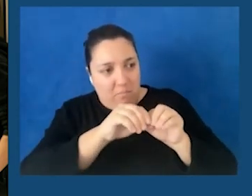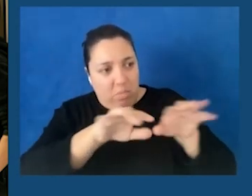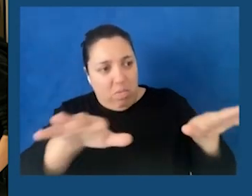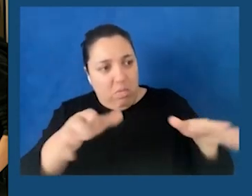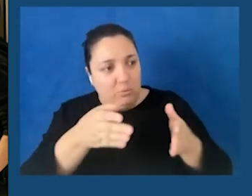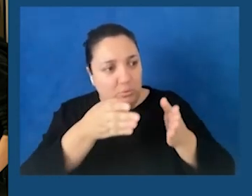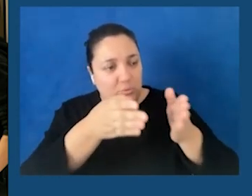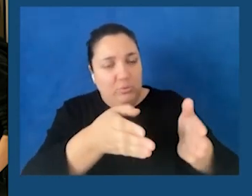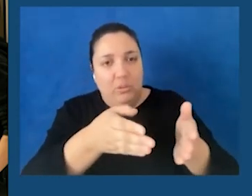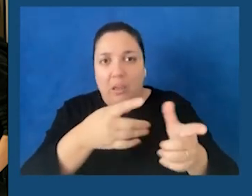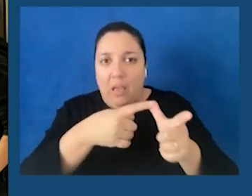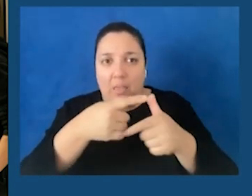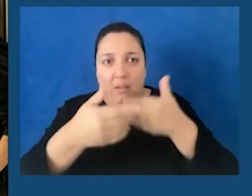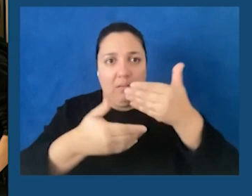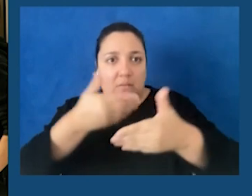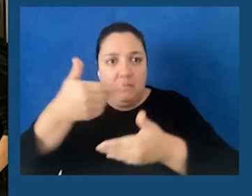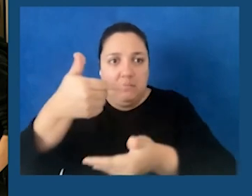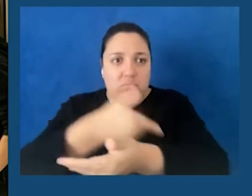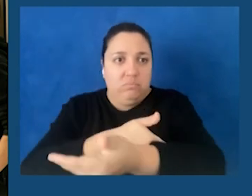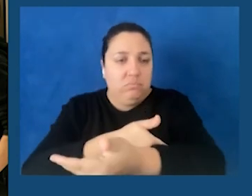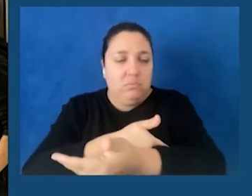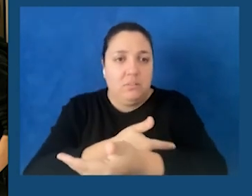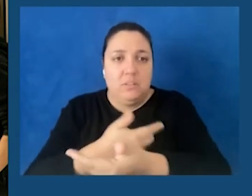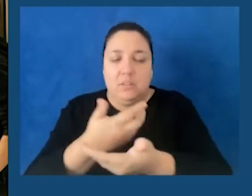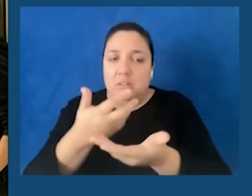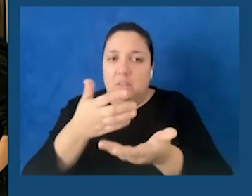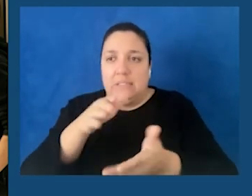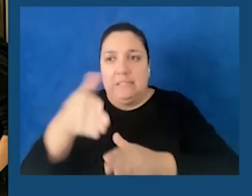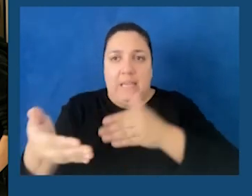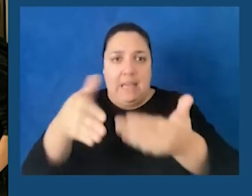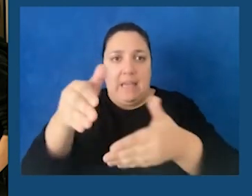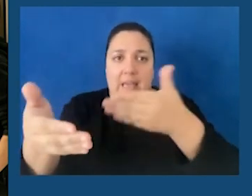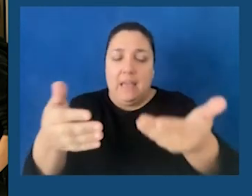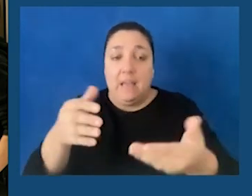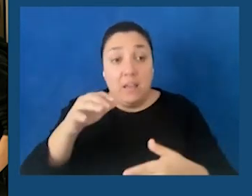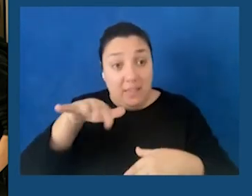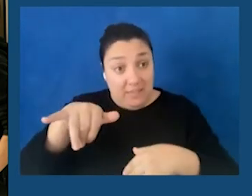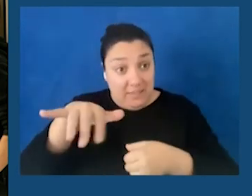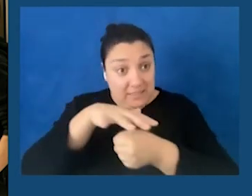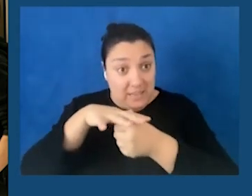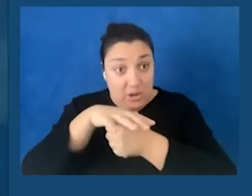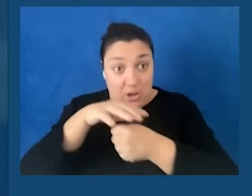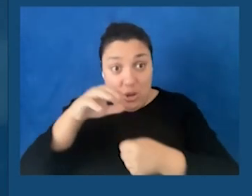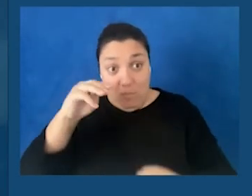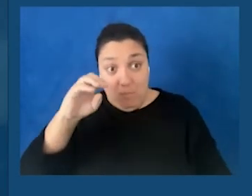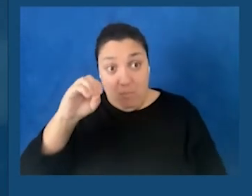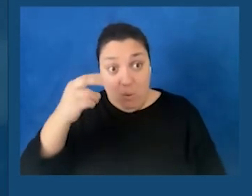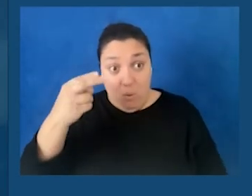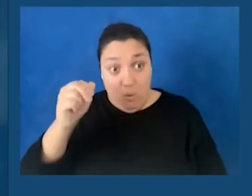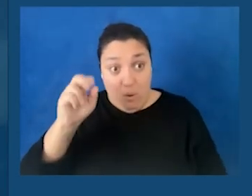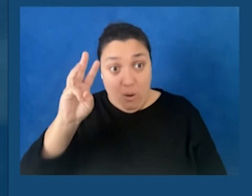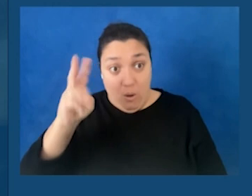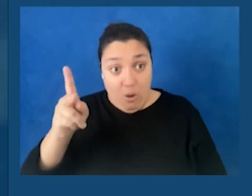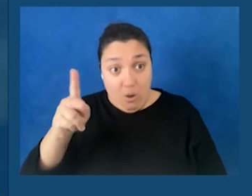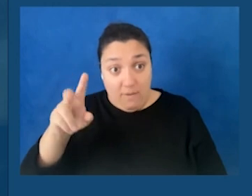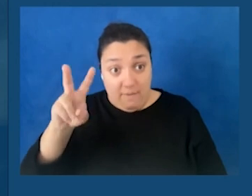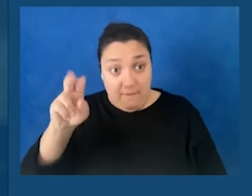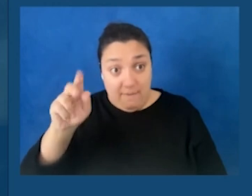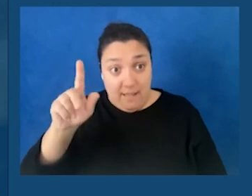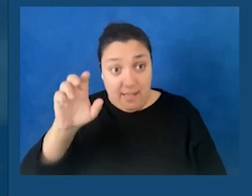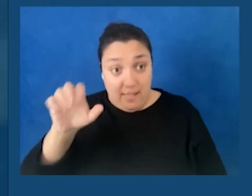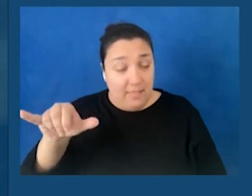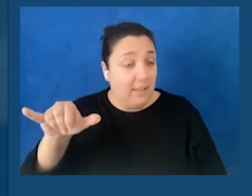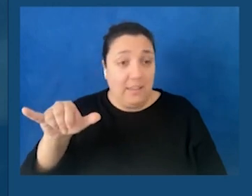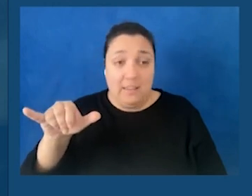arms, and we're losing too many. So the Mohawk Valley has not been spared this level of pain. That's why I'm directing $22 million